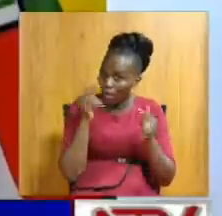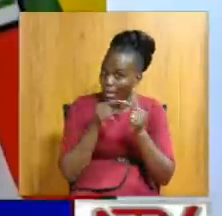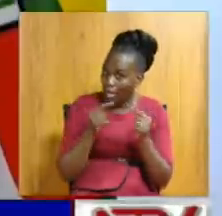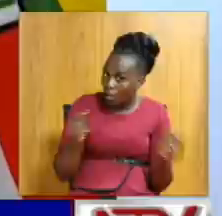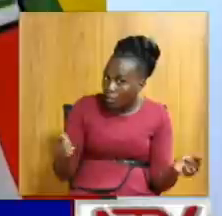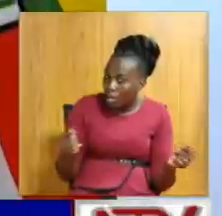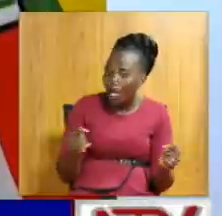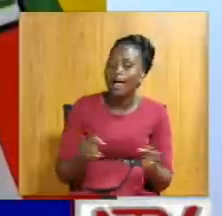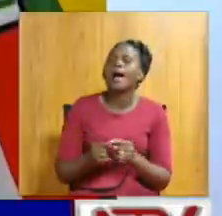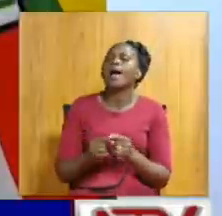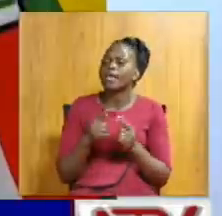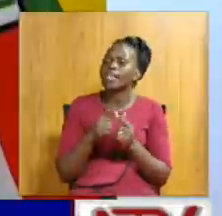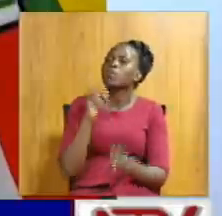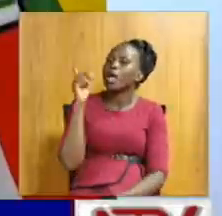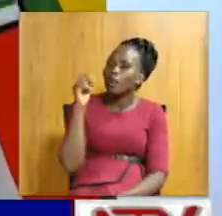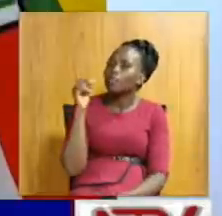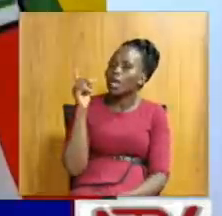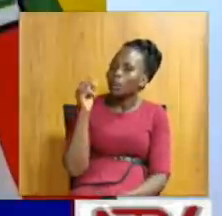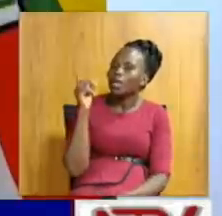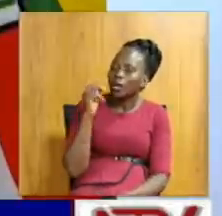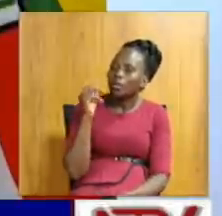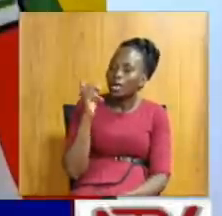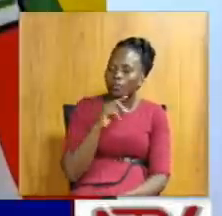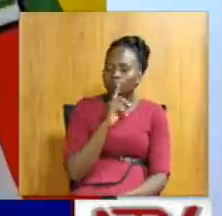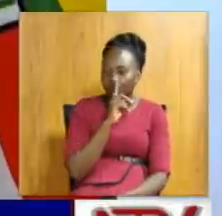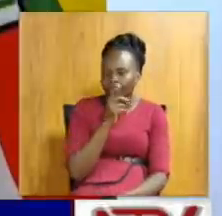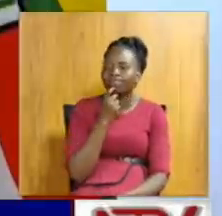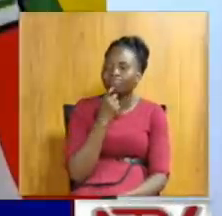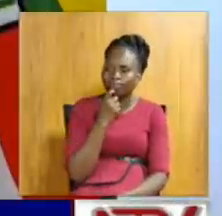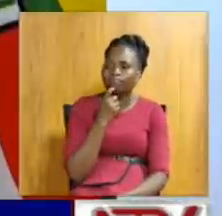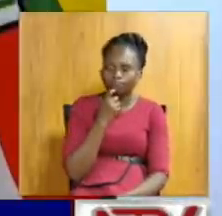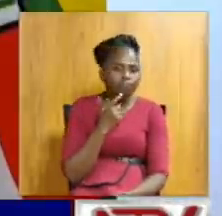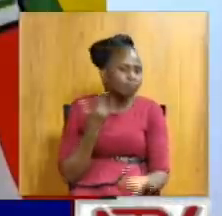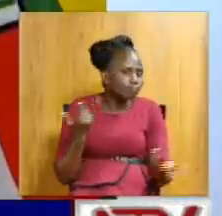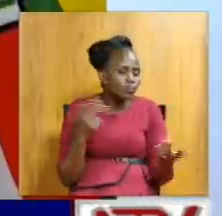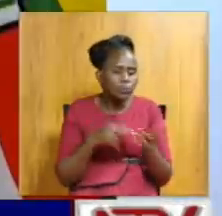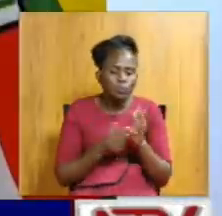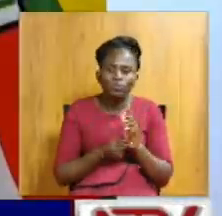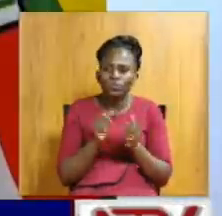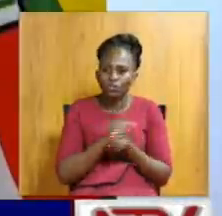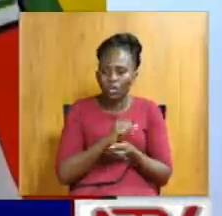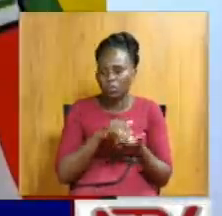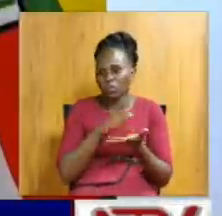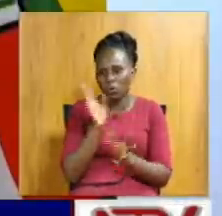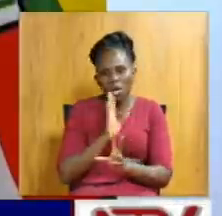the enemy is coming, then that enemy will not do a lot of damage.